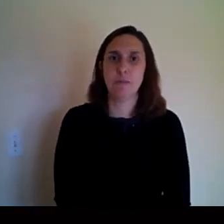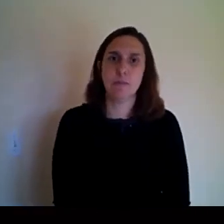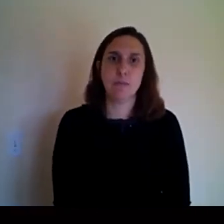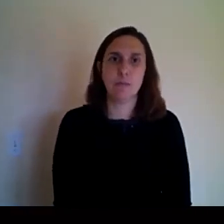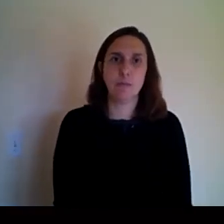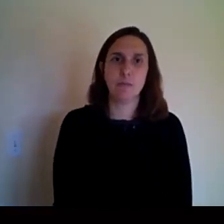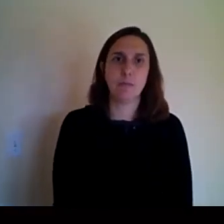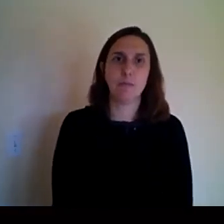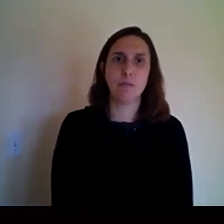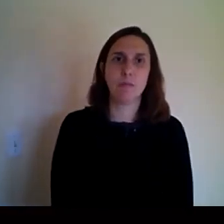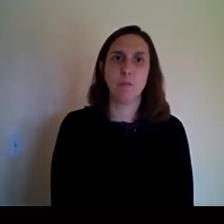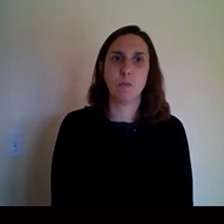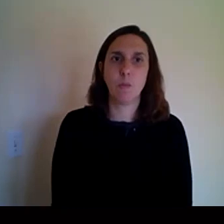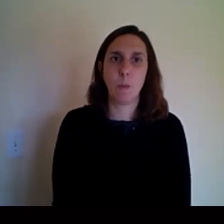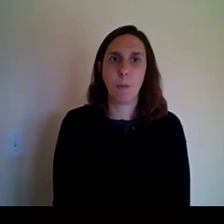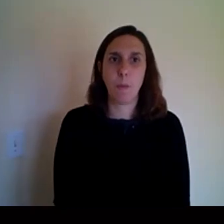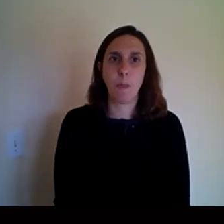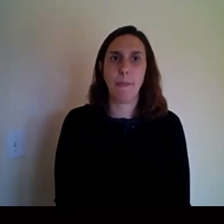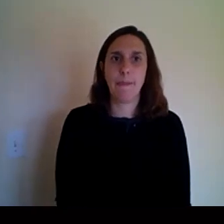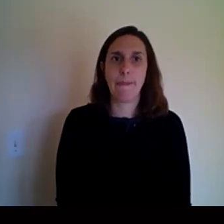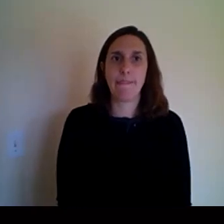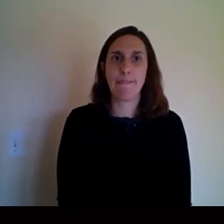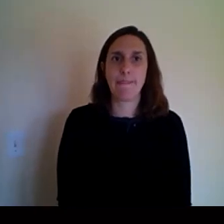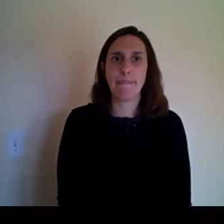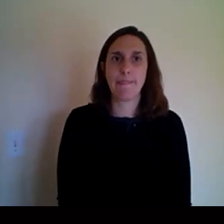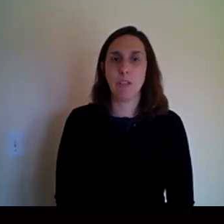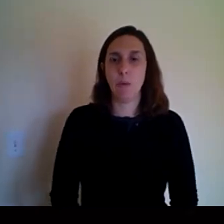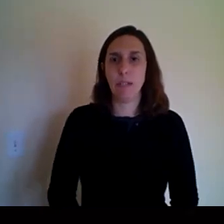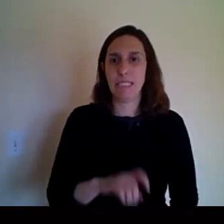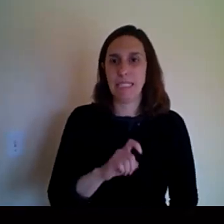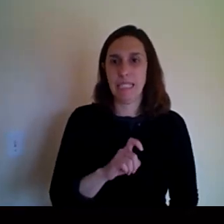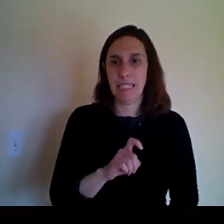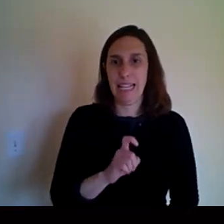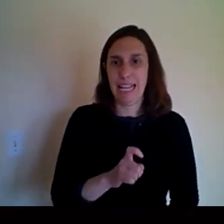And its a base is x cubed shifted up 2. So